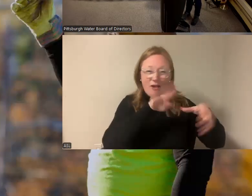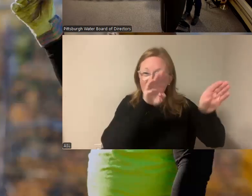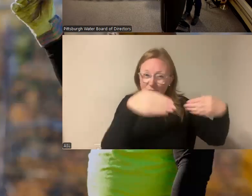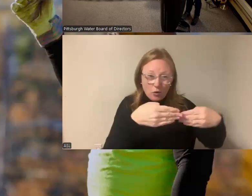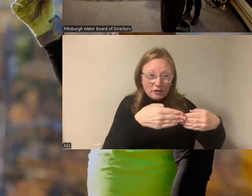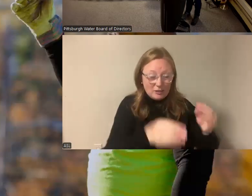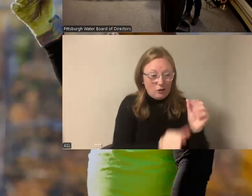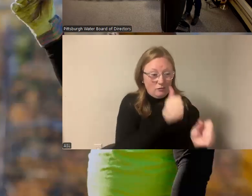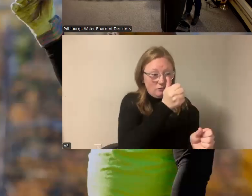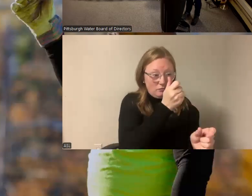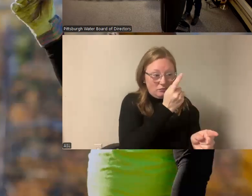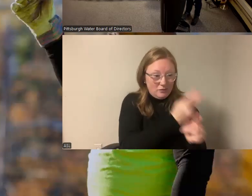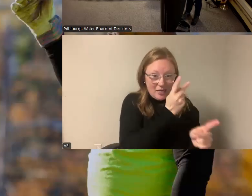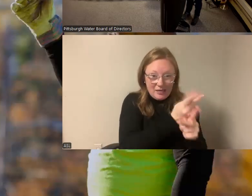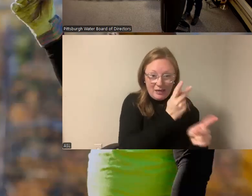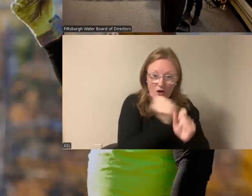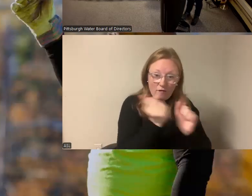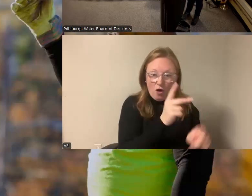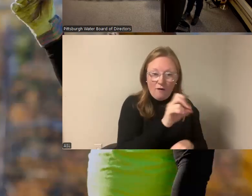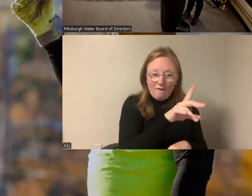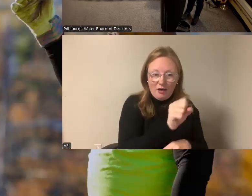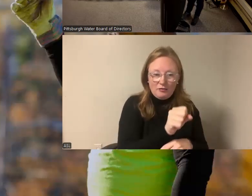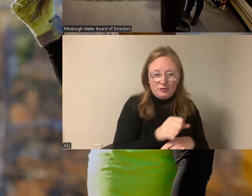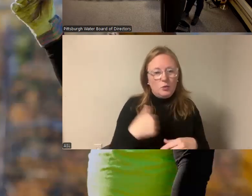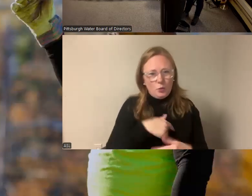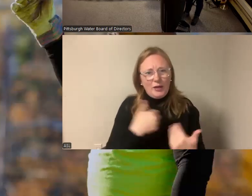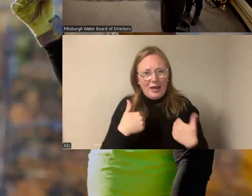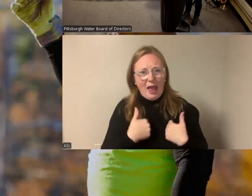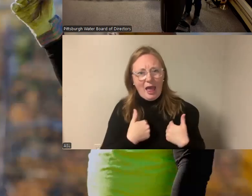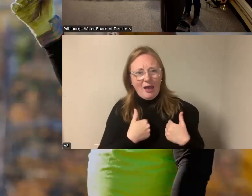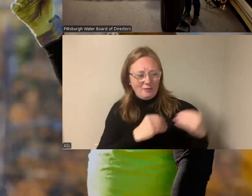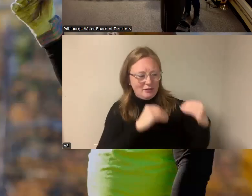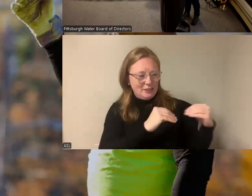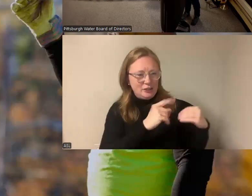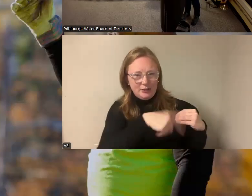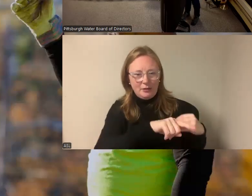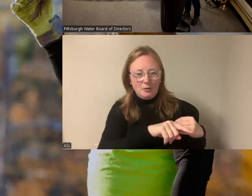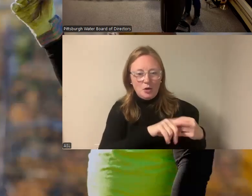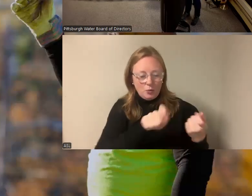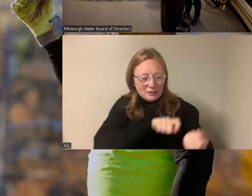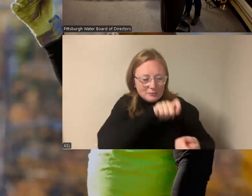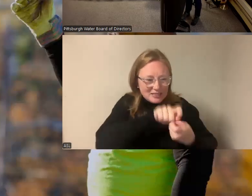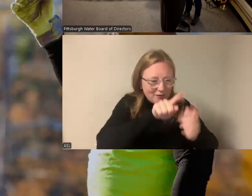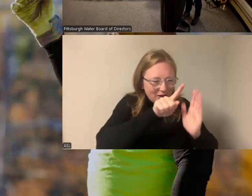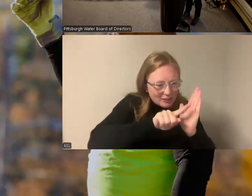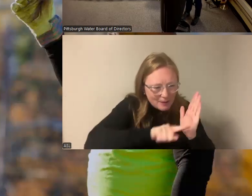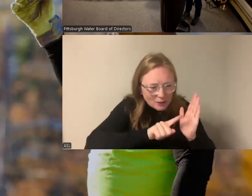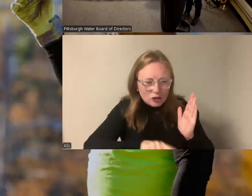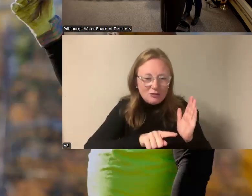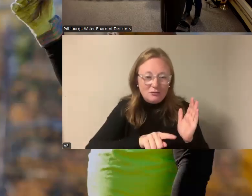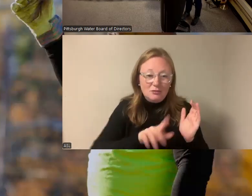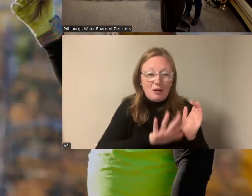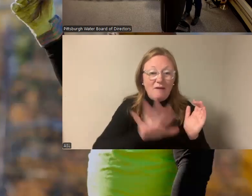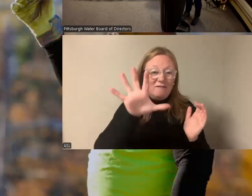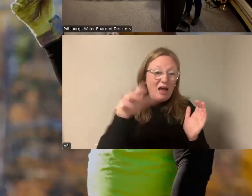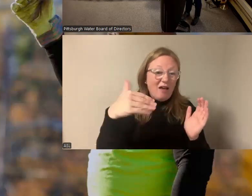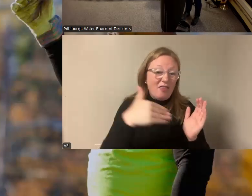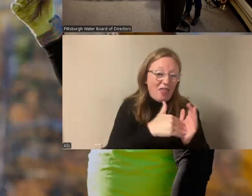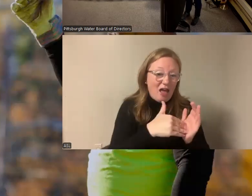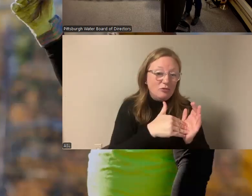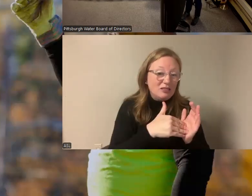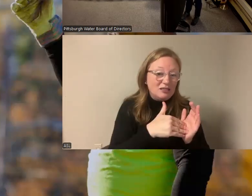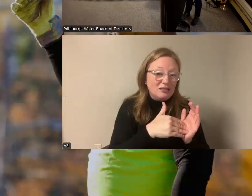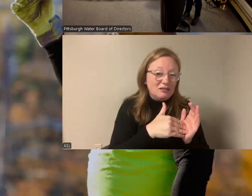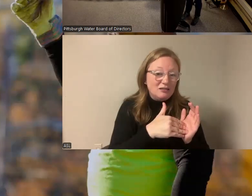these valves, and we do have an exercising program in place where we target inspection and operation of 5,000 of these, about a quarter of